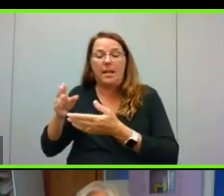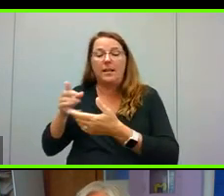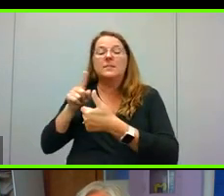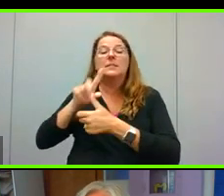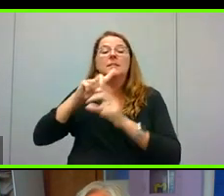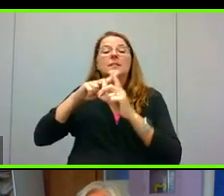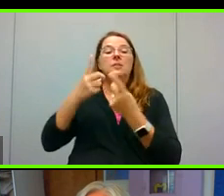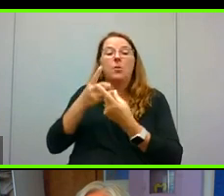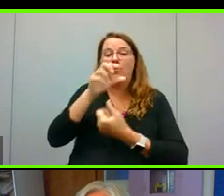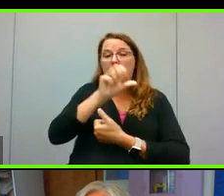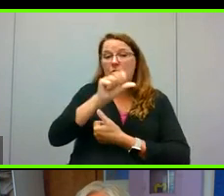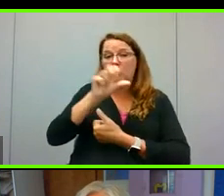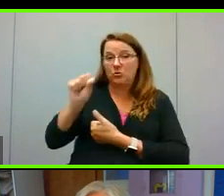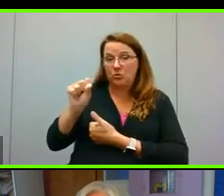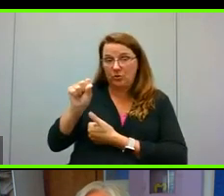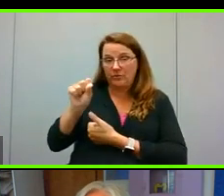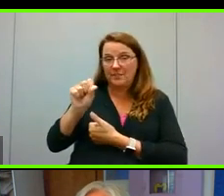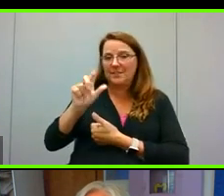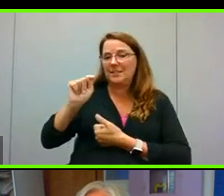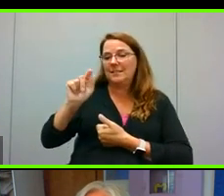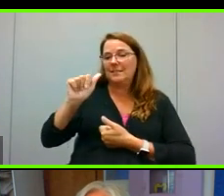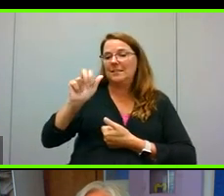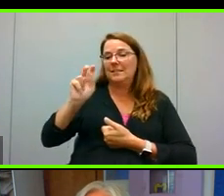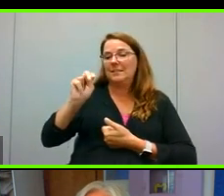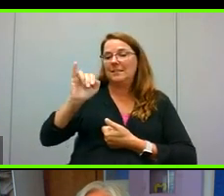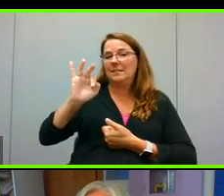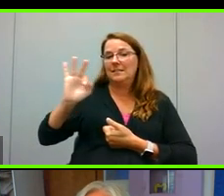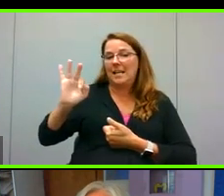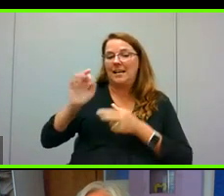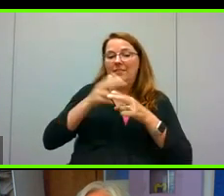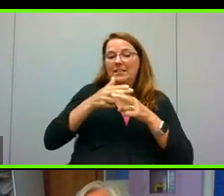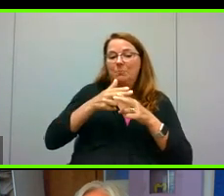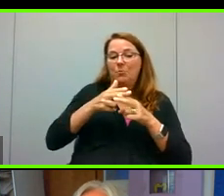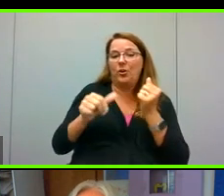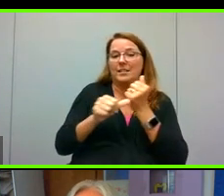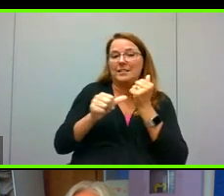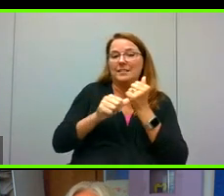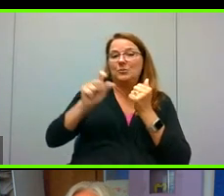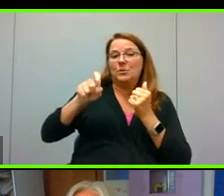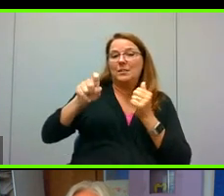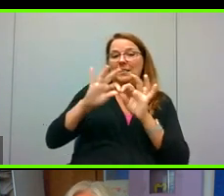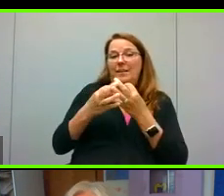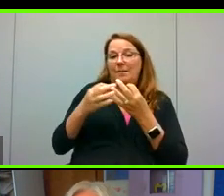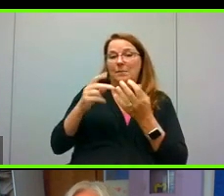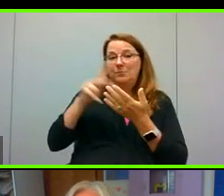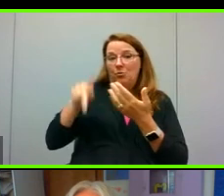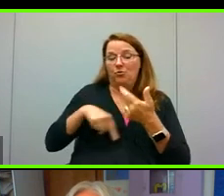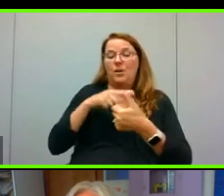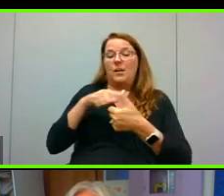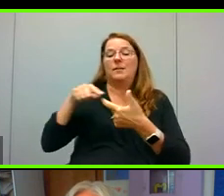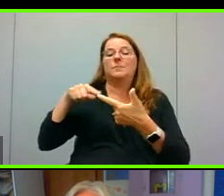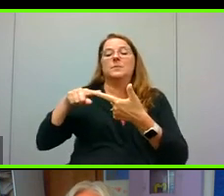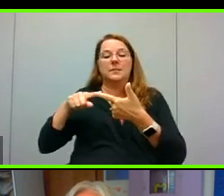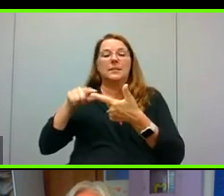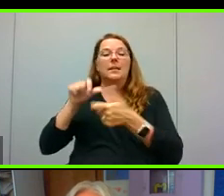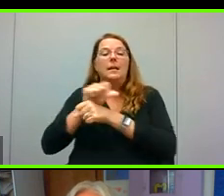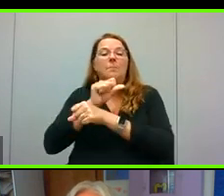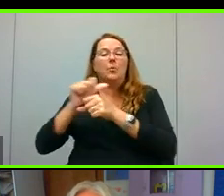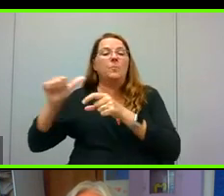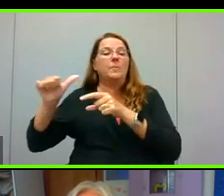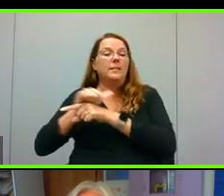Social Services, which is the TANF program, the Temporary Assistance to Needy Families program. Also the employment